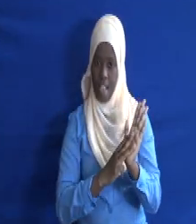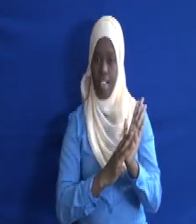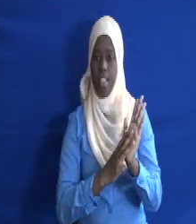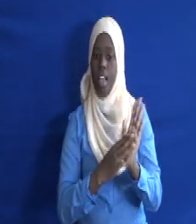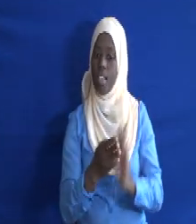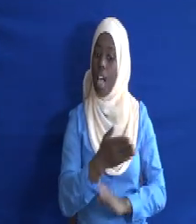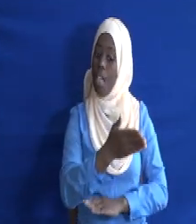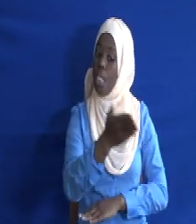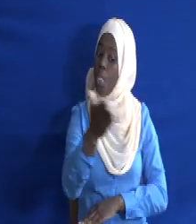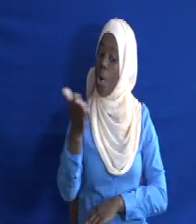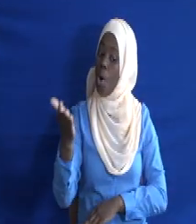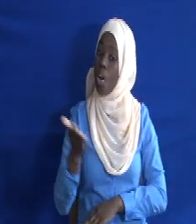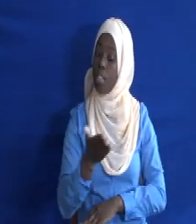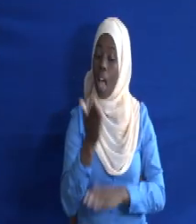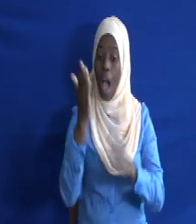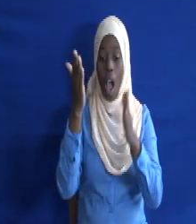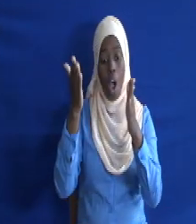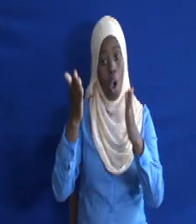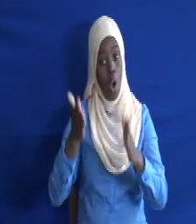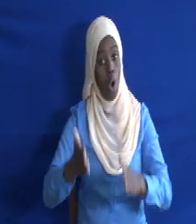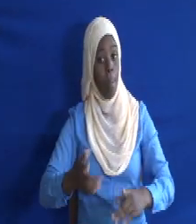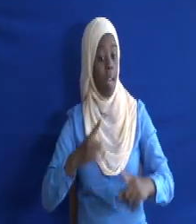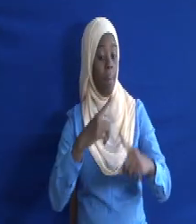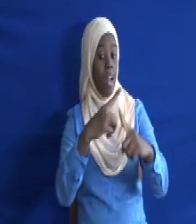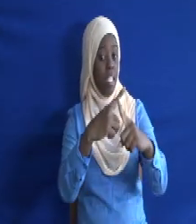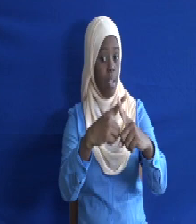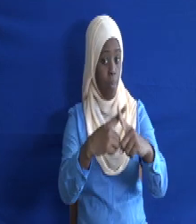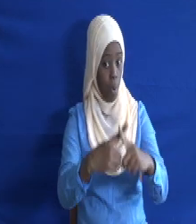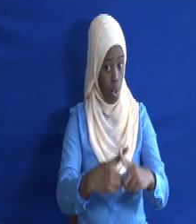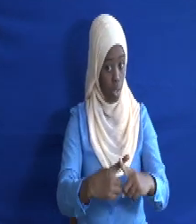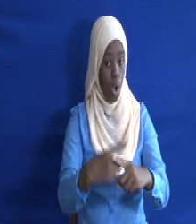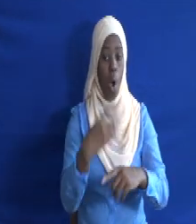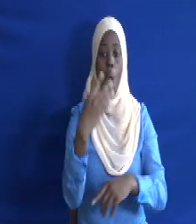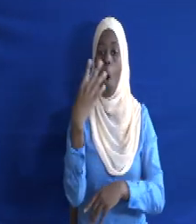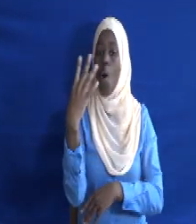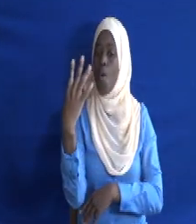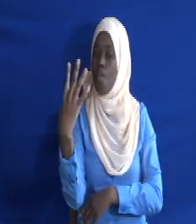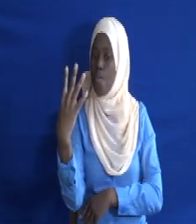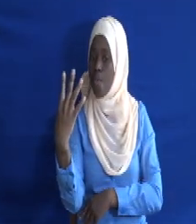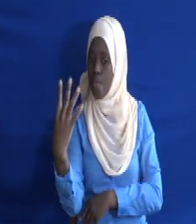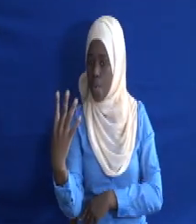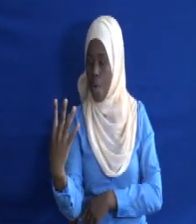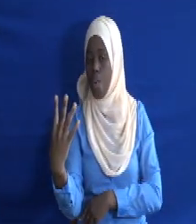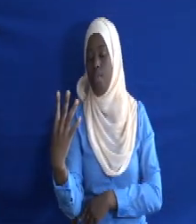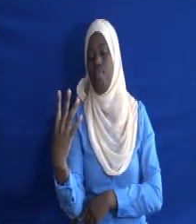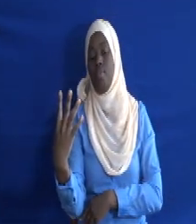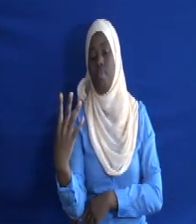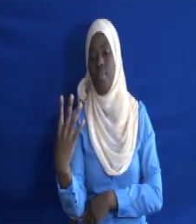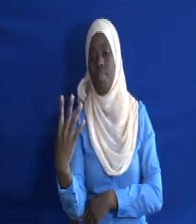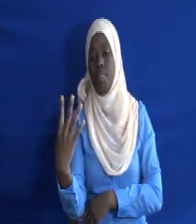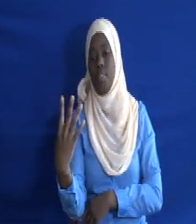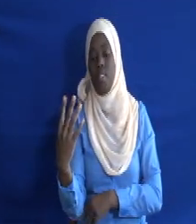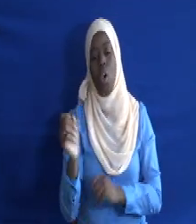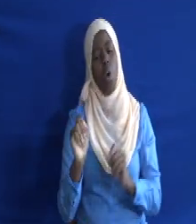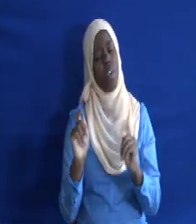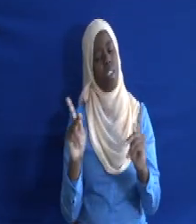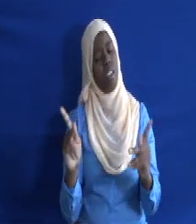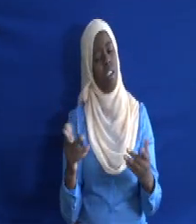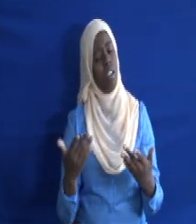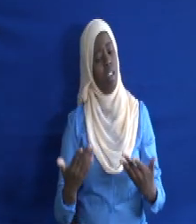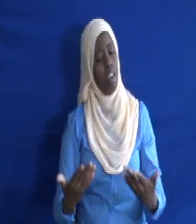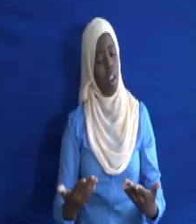So those are what? Are multiples of 4 less than